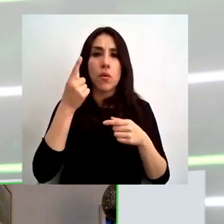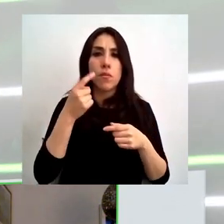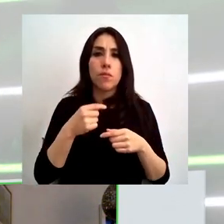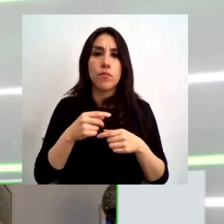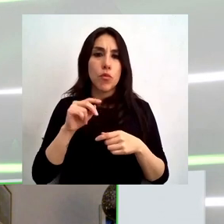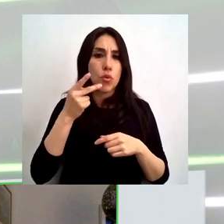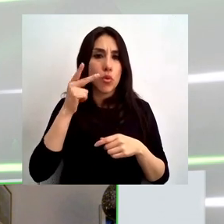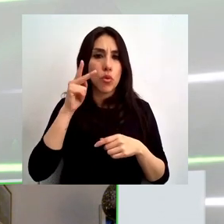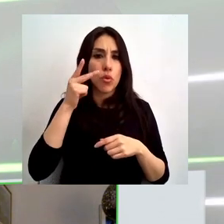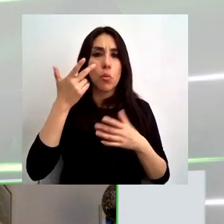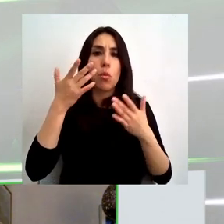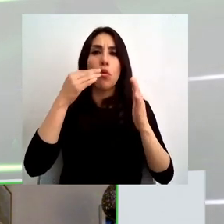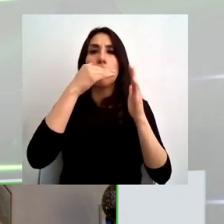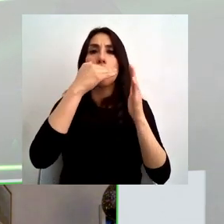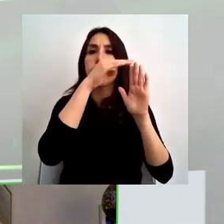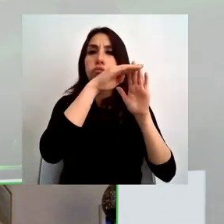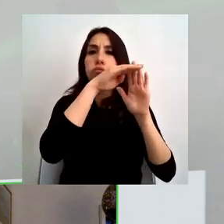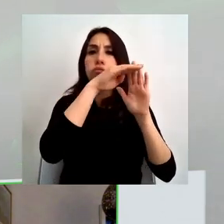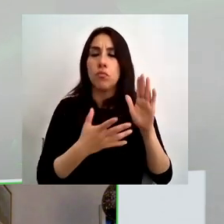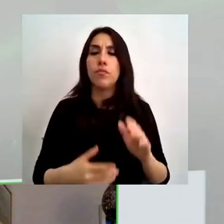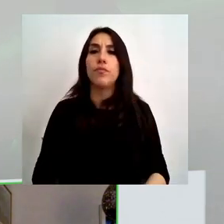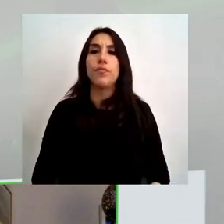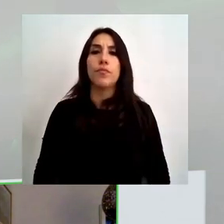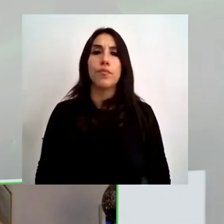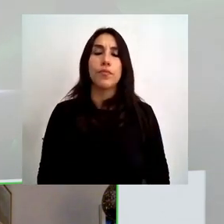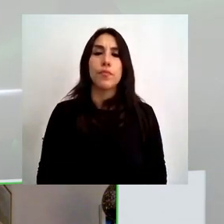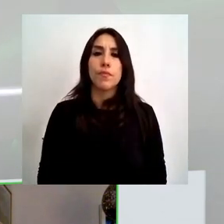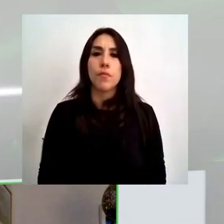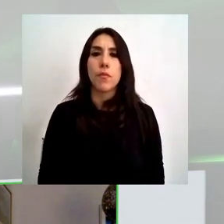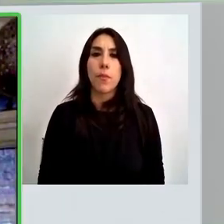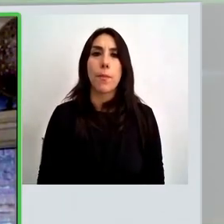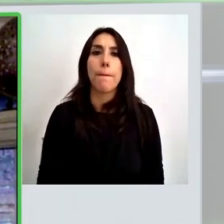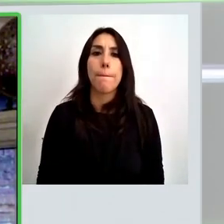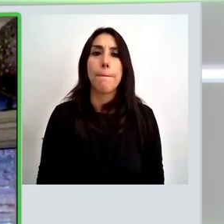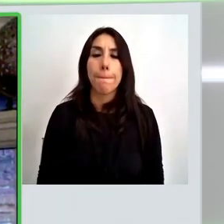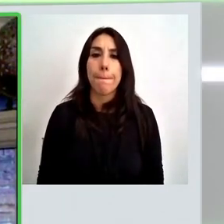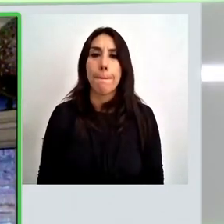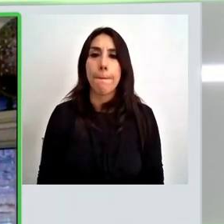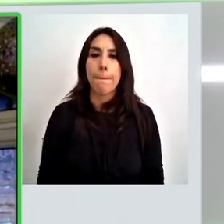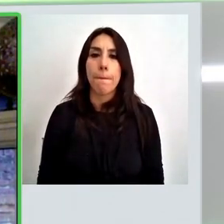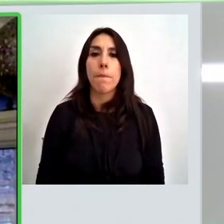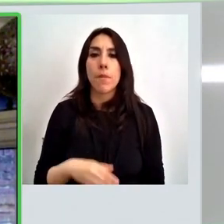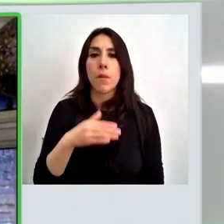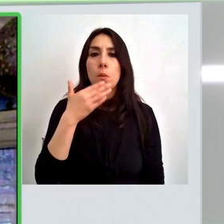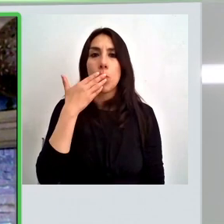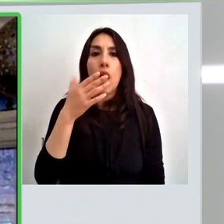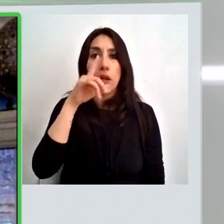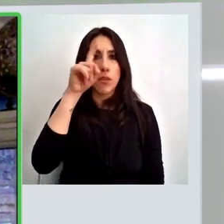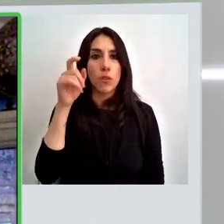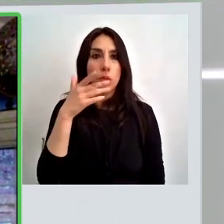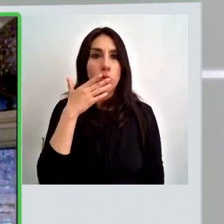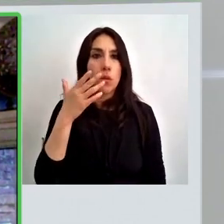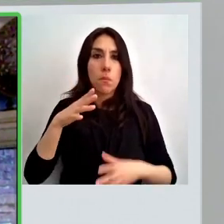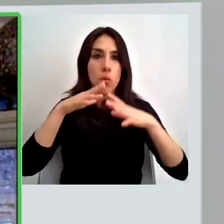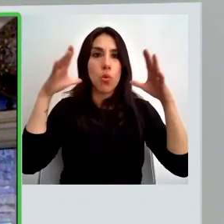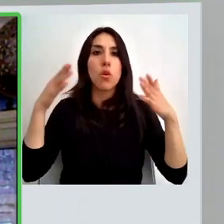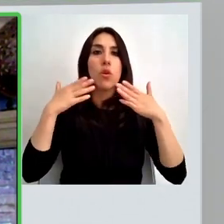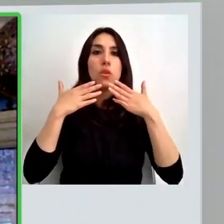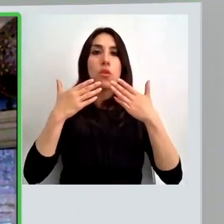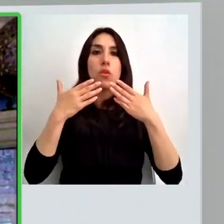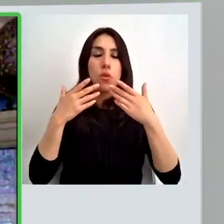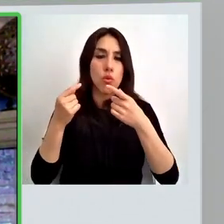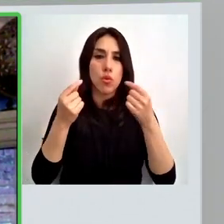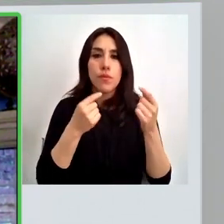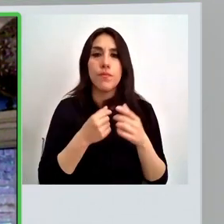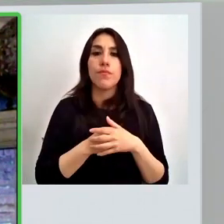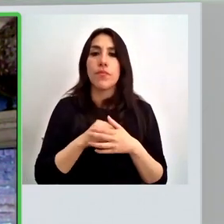steps? Great question. Thank you so much for your questions. I appreciate the engagement. So one thing that you could